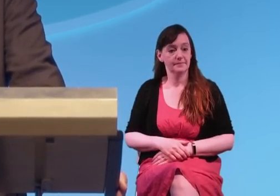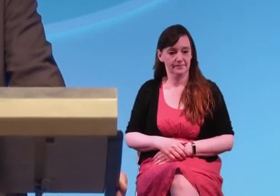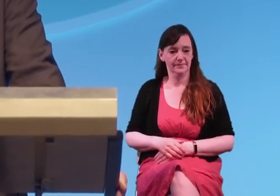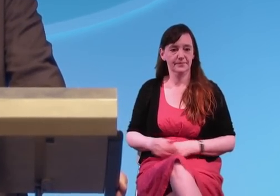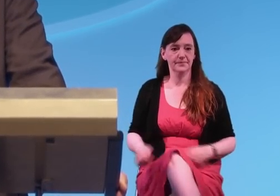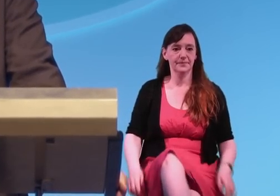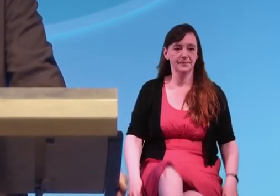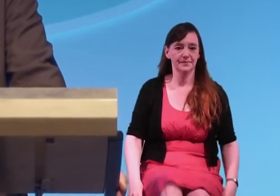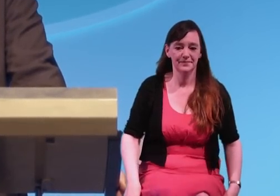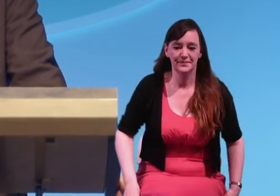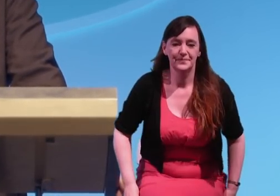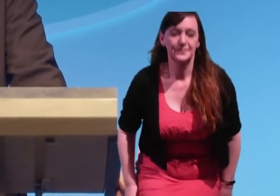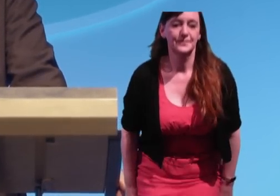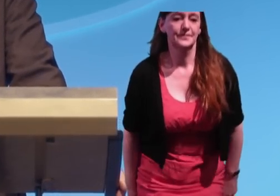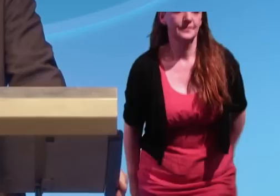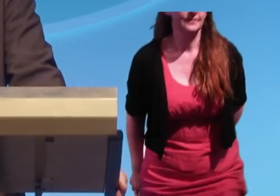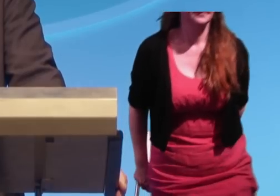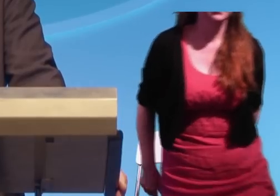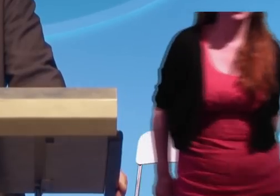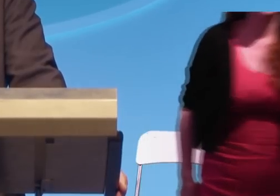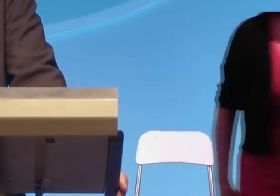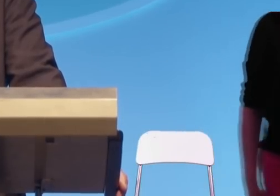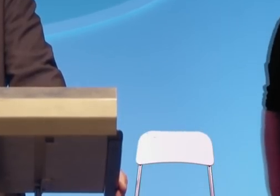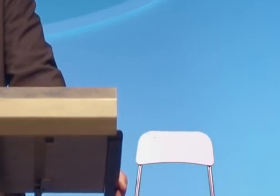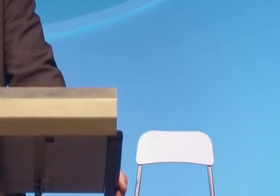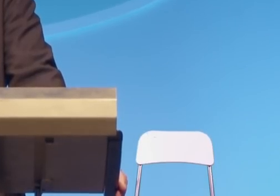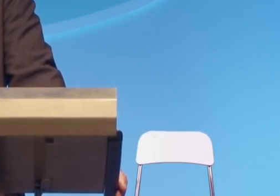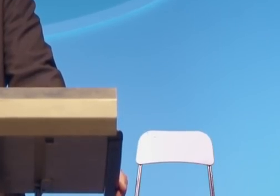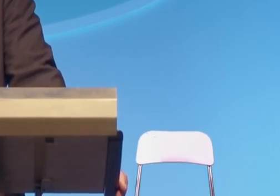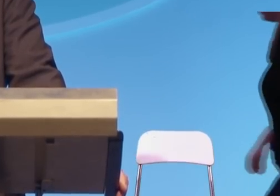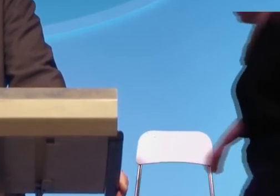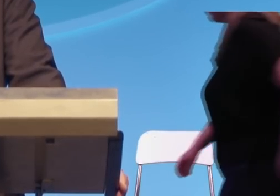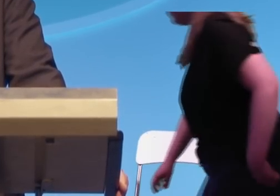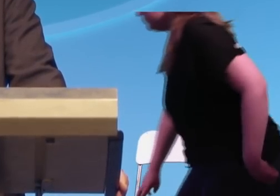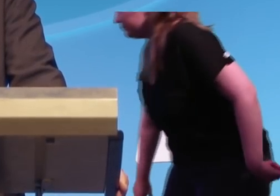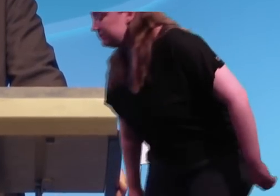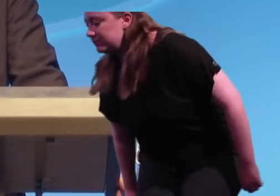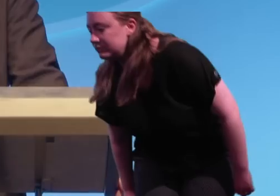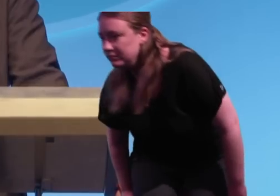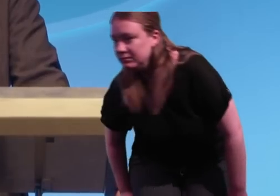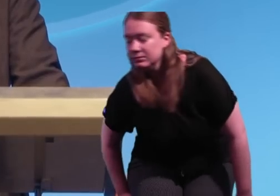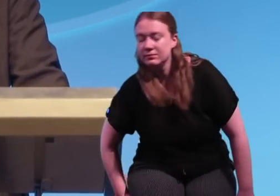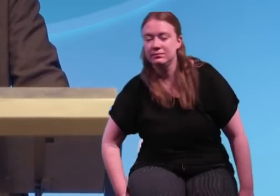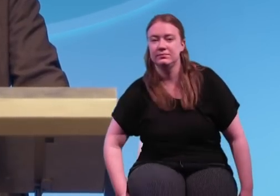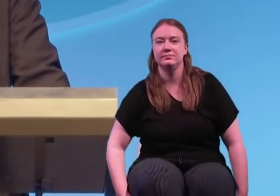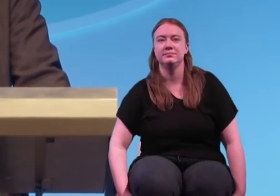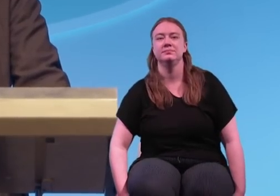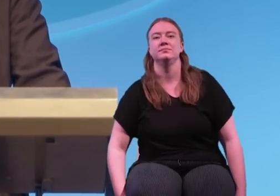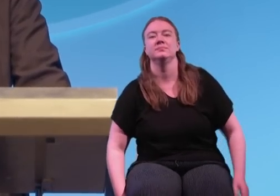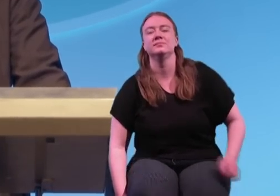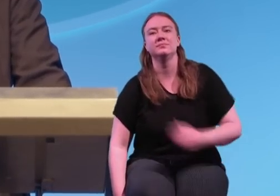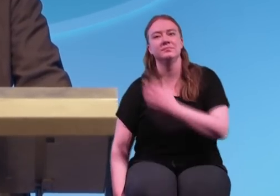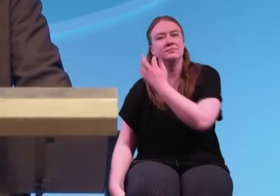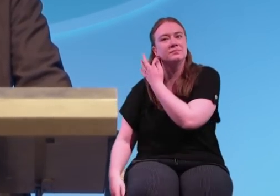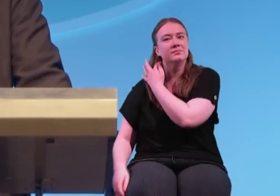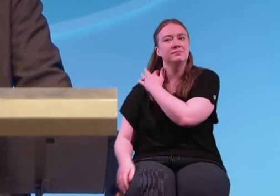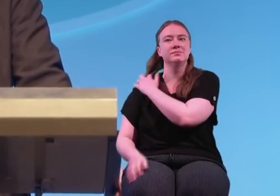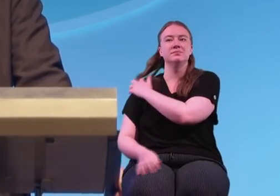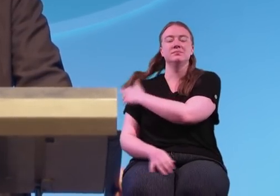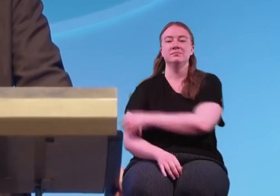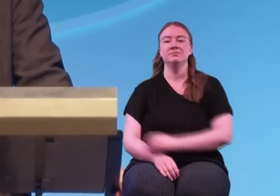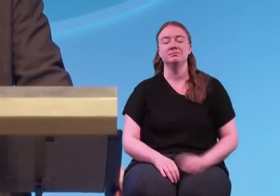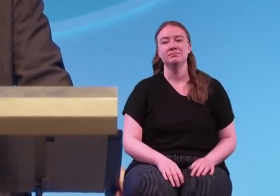Because ultimately, the undeserved freeness of the gospel is an offense to human